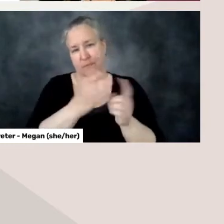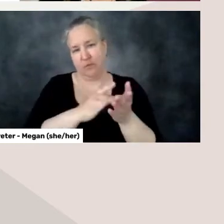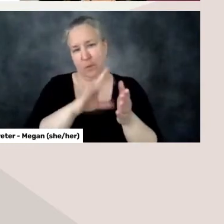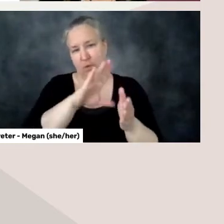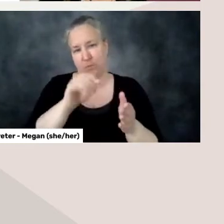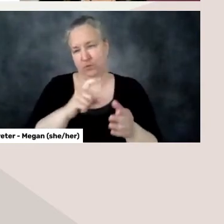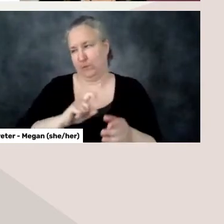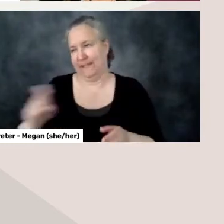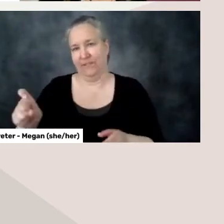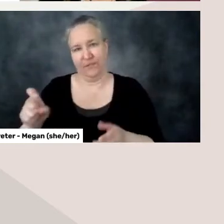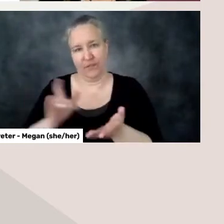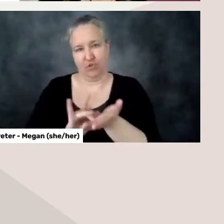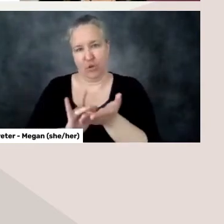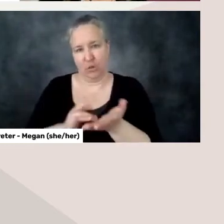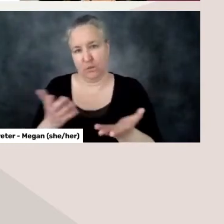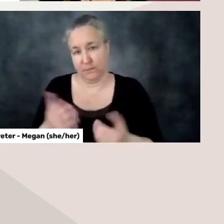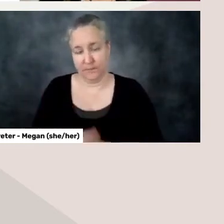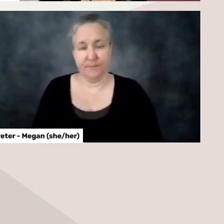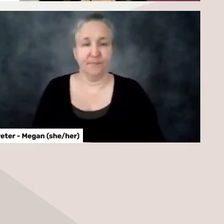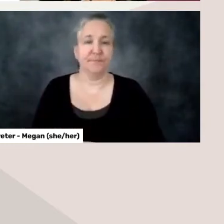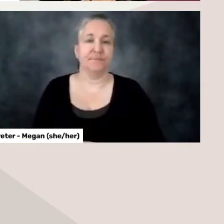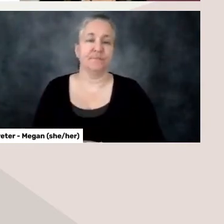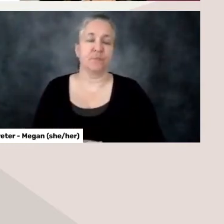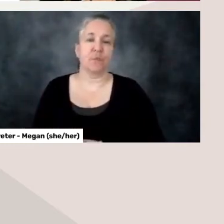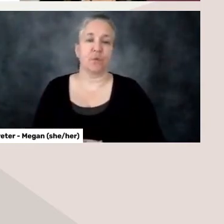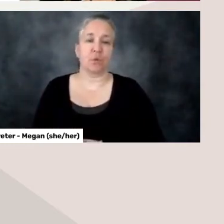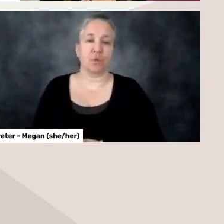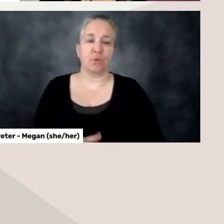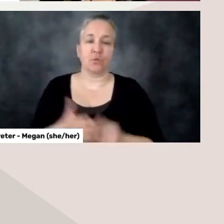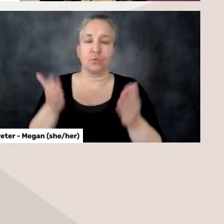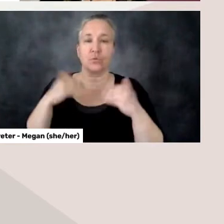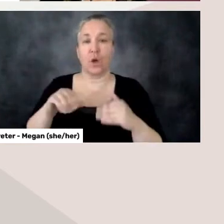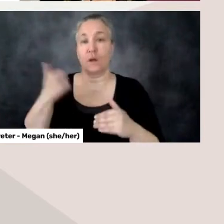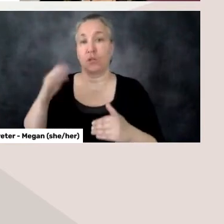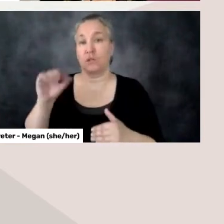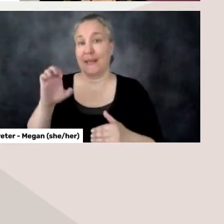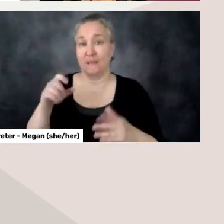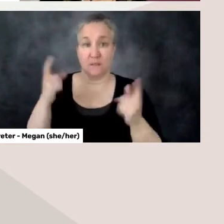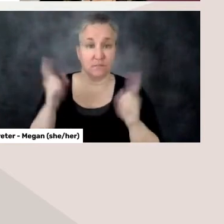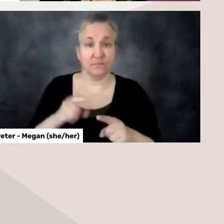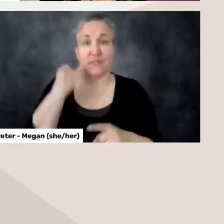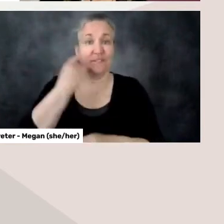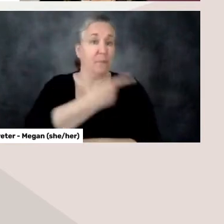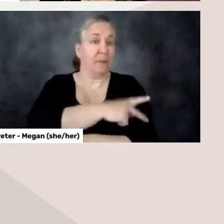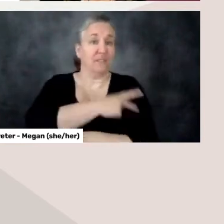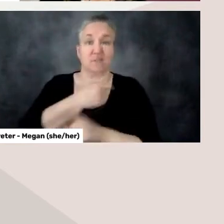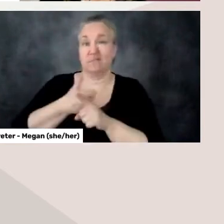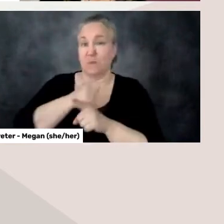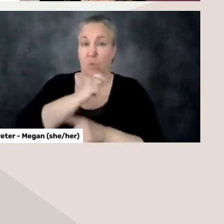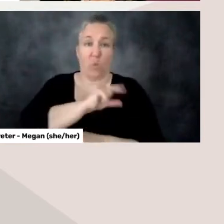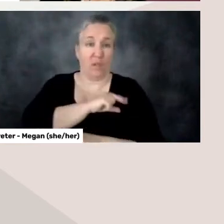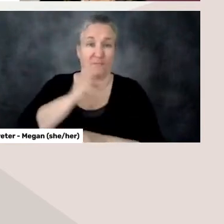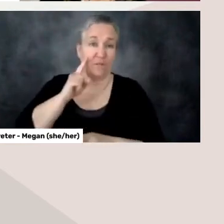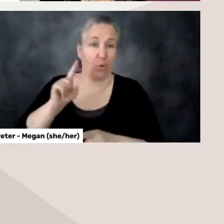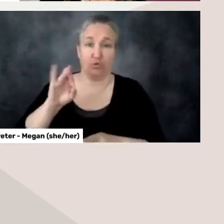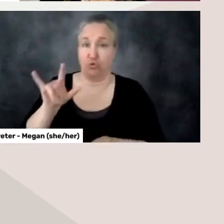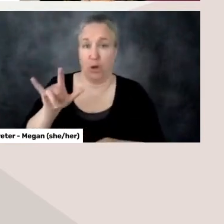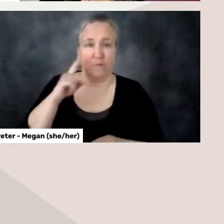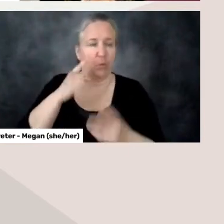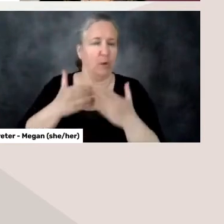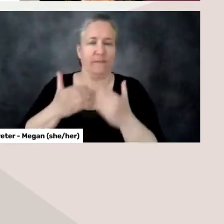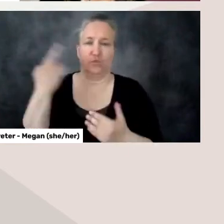the drug. And another case is when patients don't qualify for the trial for some